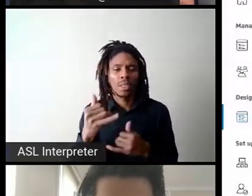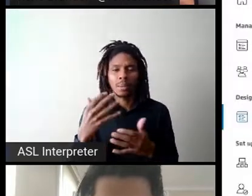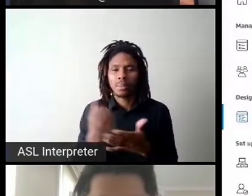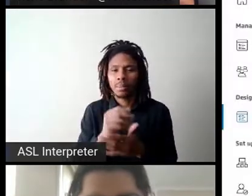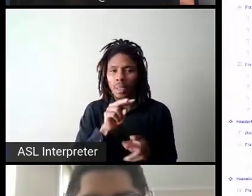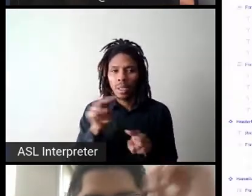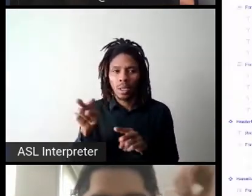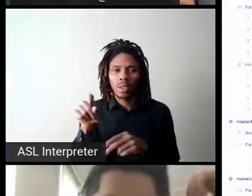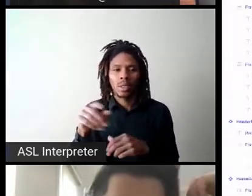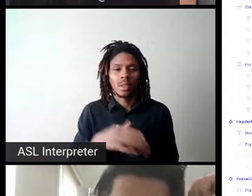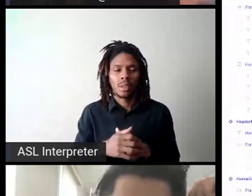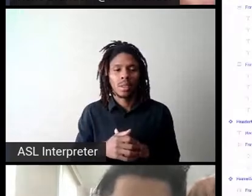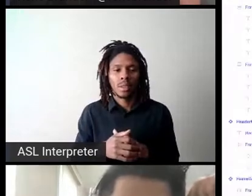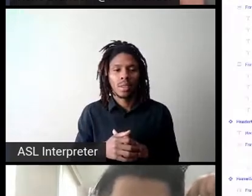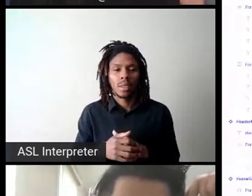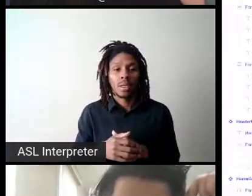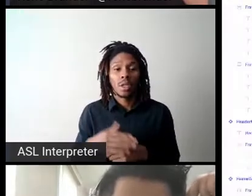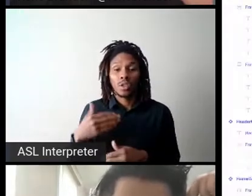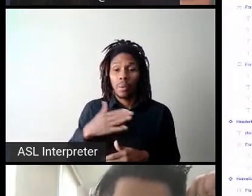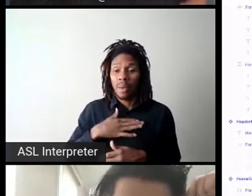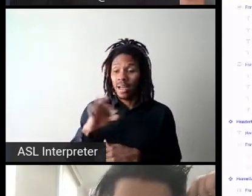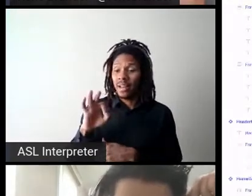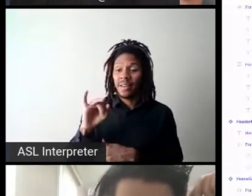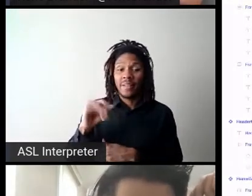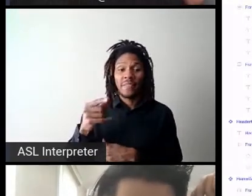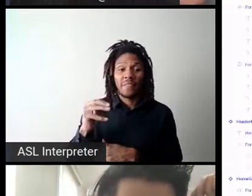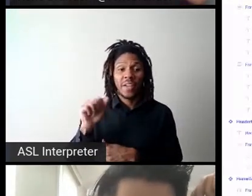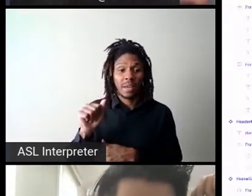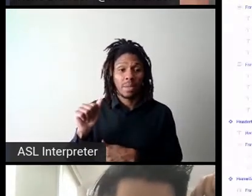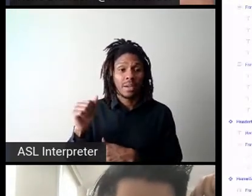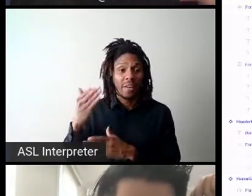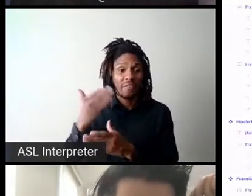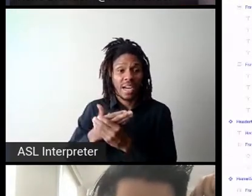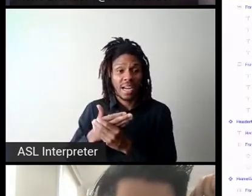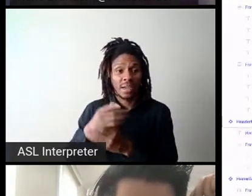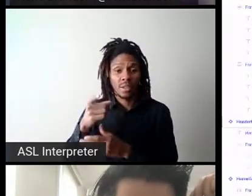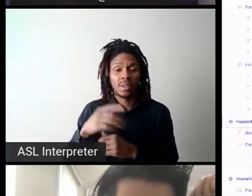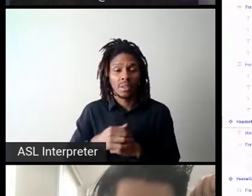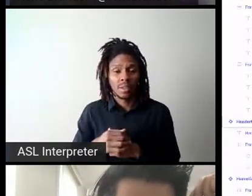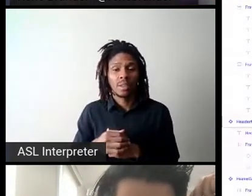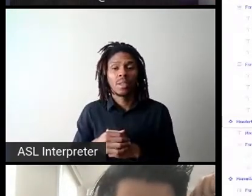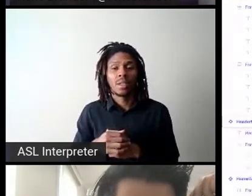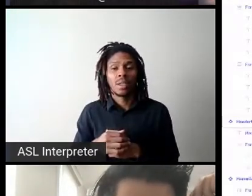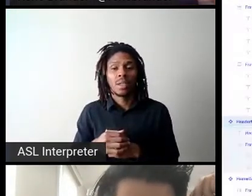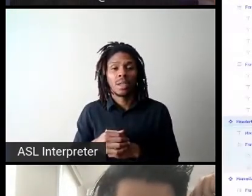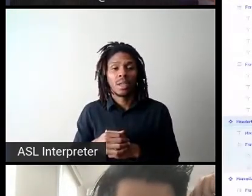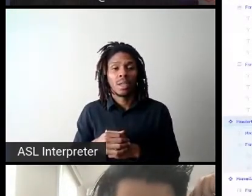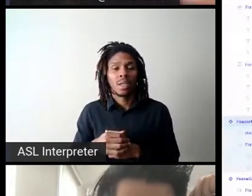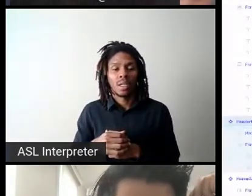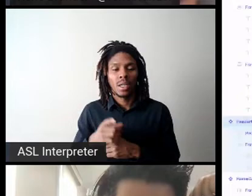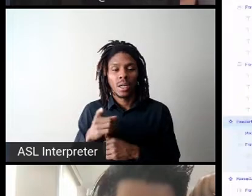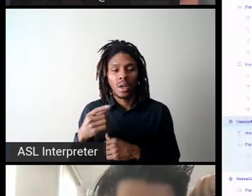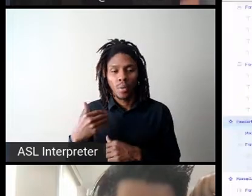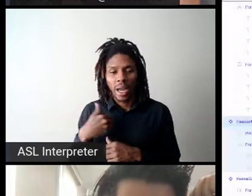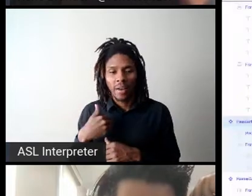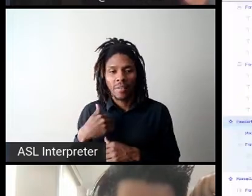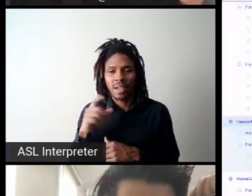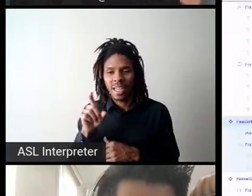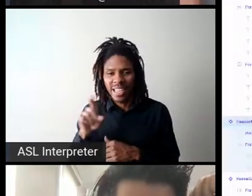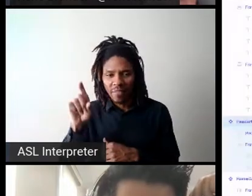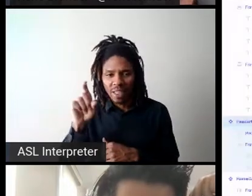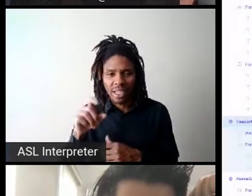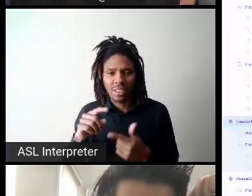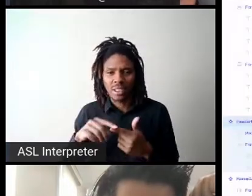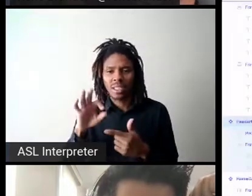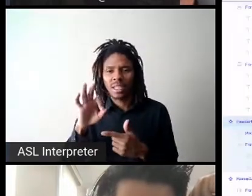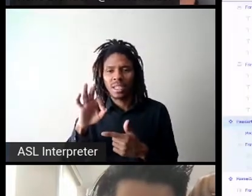in my particular Figma file here, you can see we've got like a header navigation element, we've got a footer,